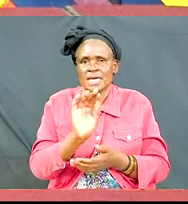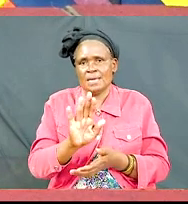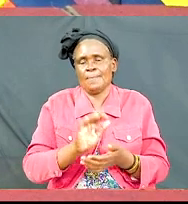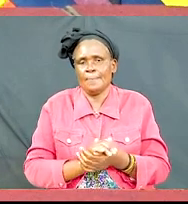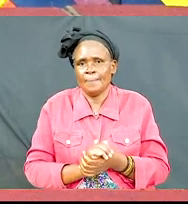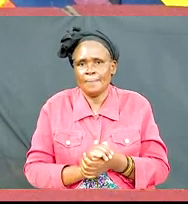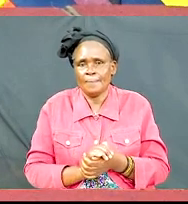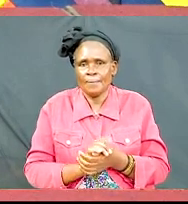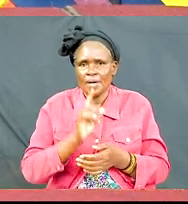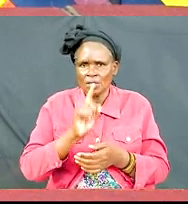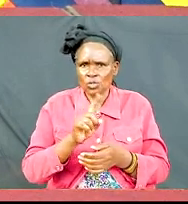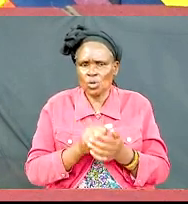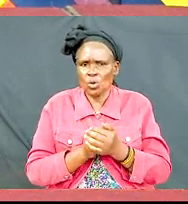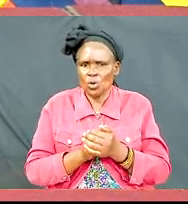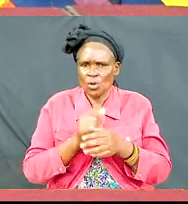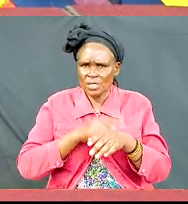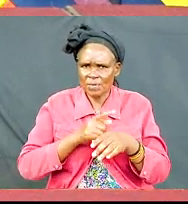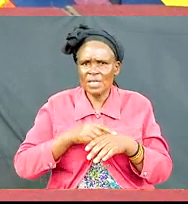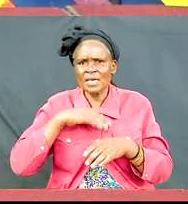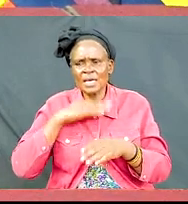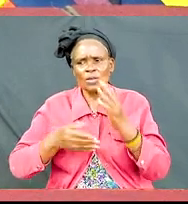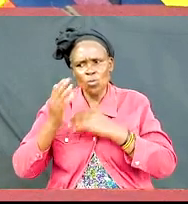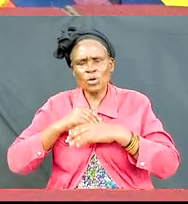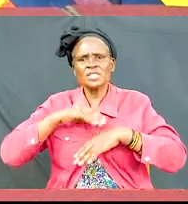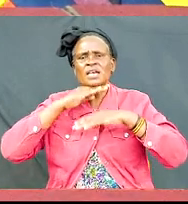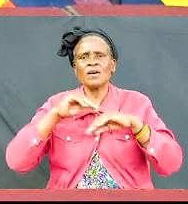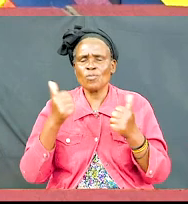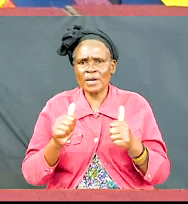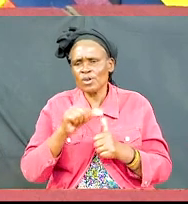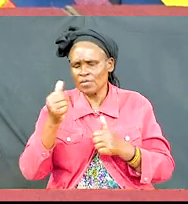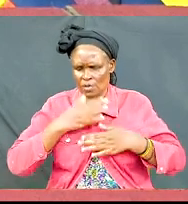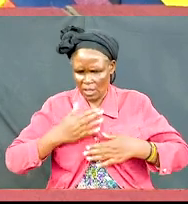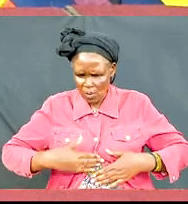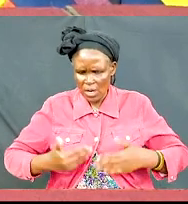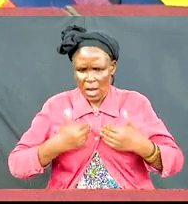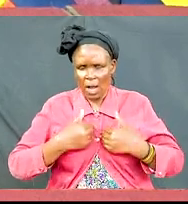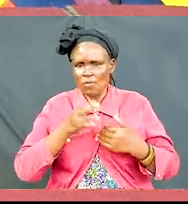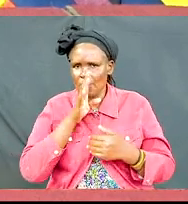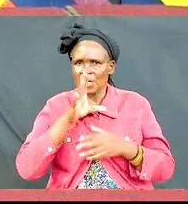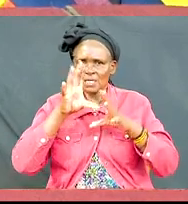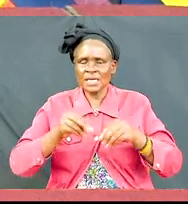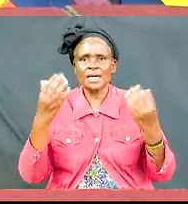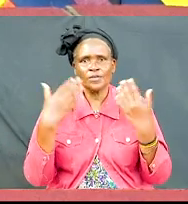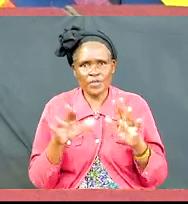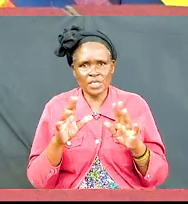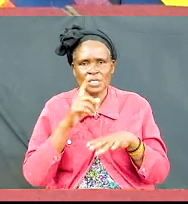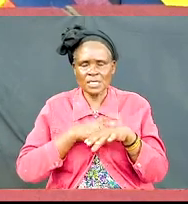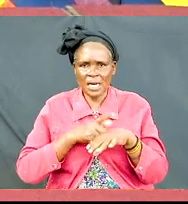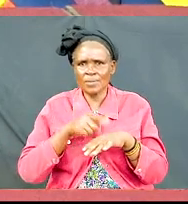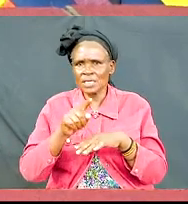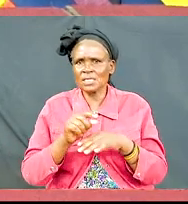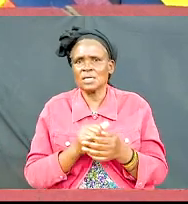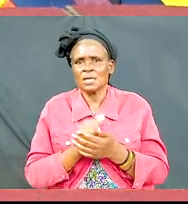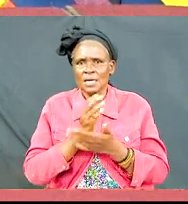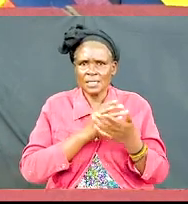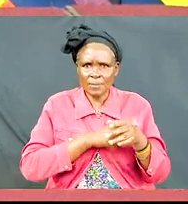So it's almost like death was not enough, but even the body must have been taken. A time of discouragement, a